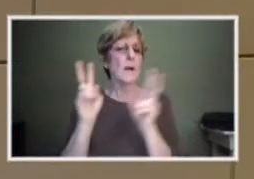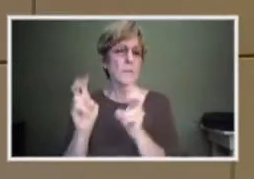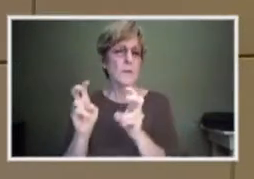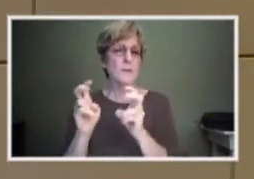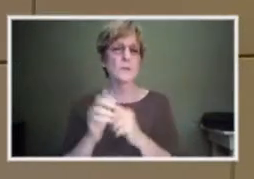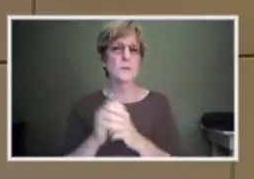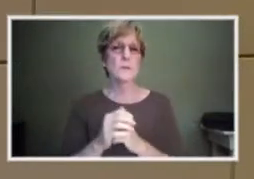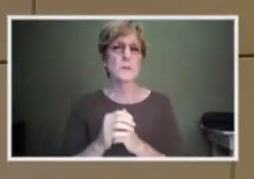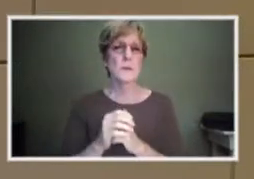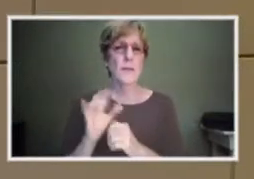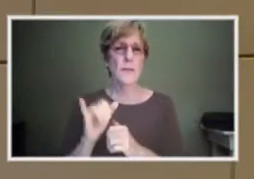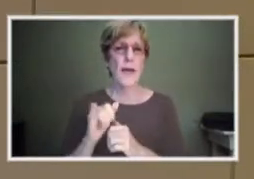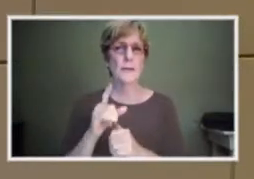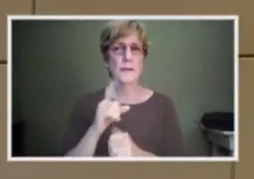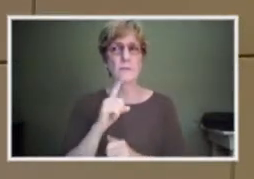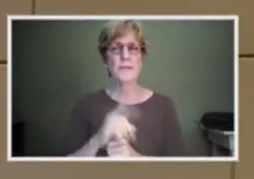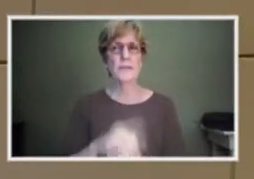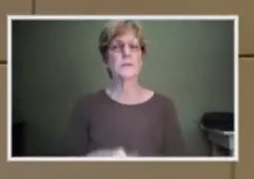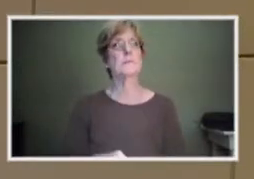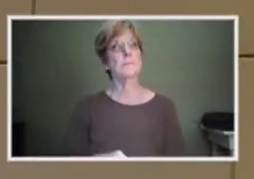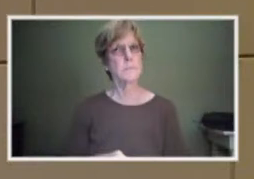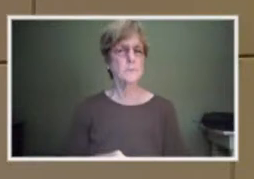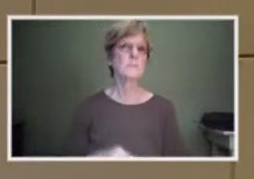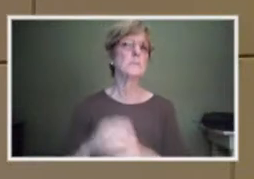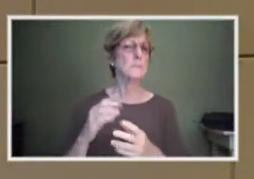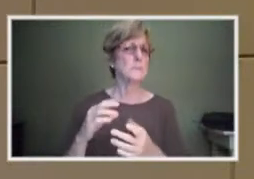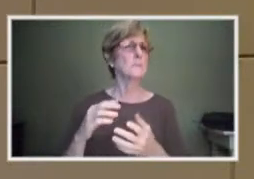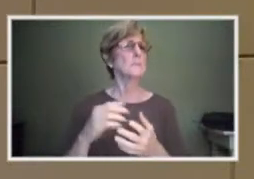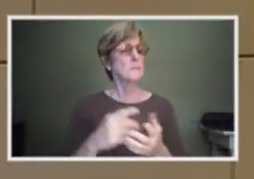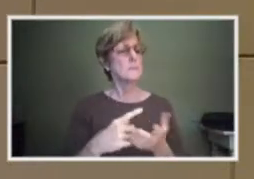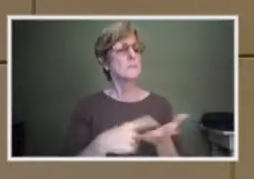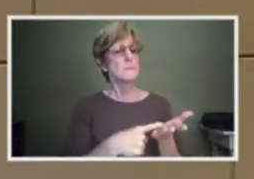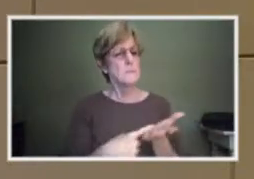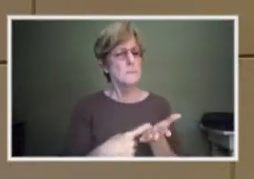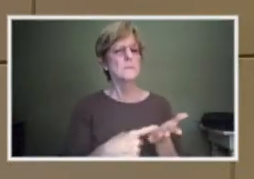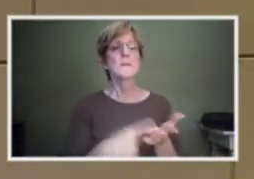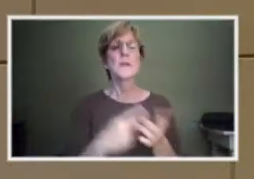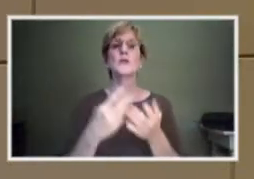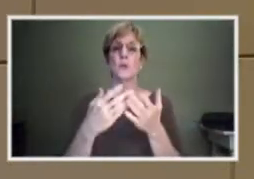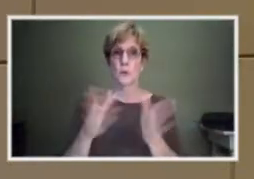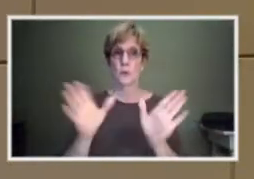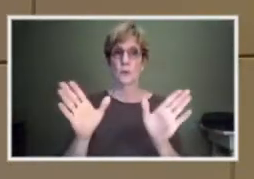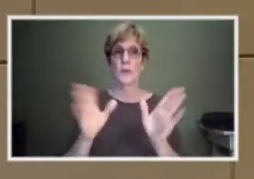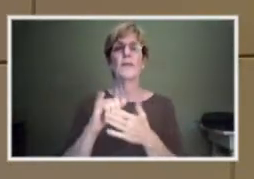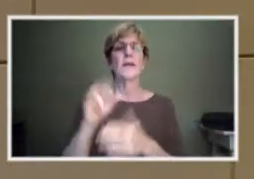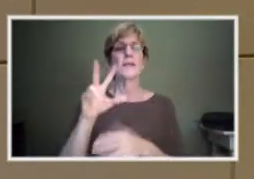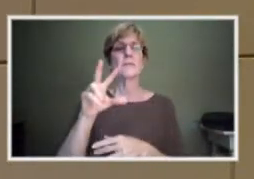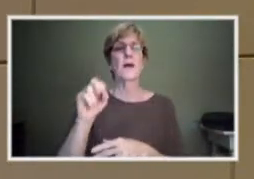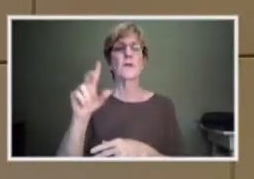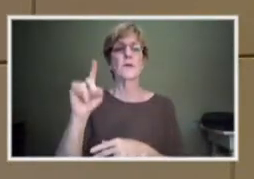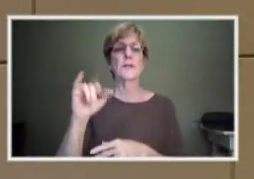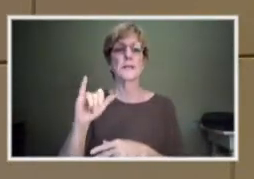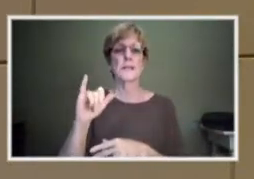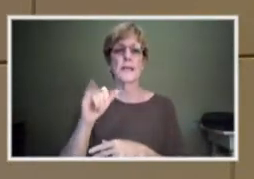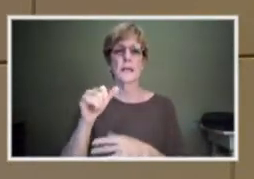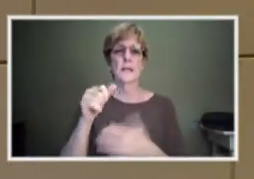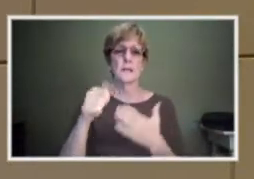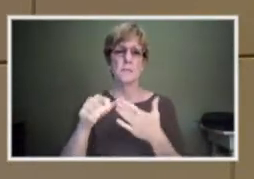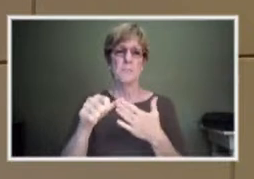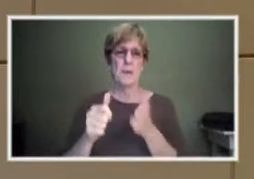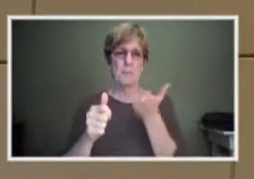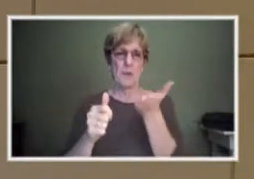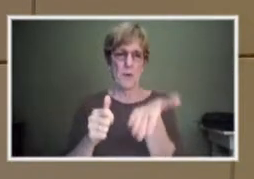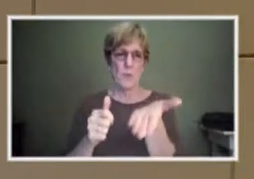been brewing that we'd like to make sure we discuss with the council. And that's my 30-day memo. Mayor, what I'd